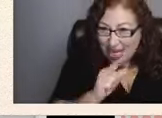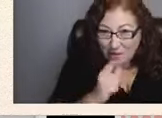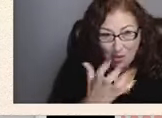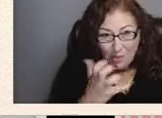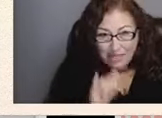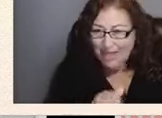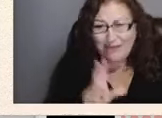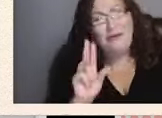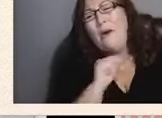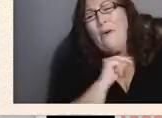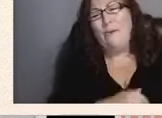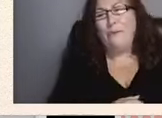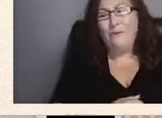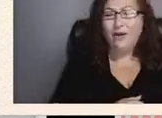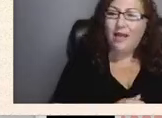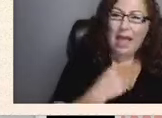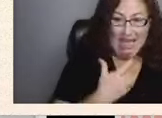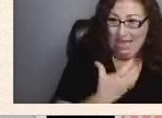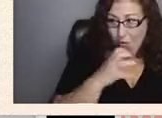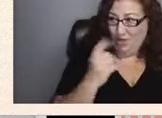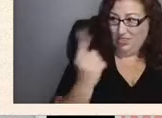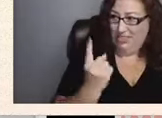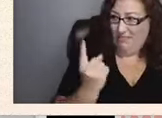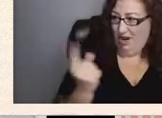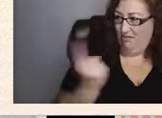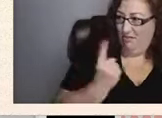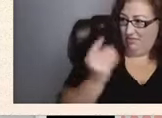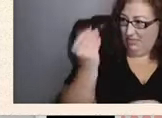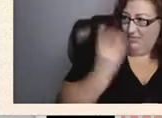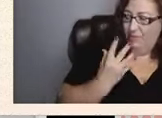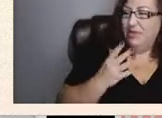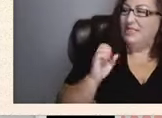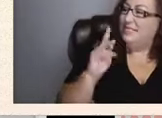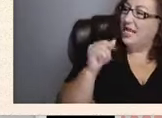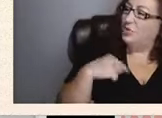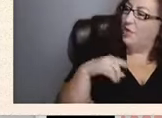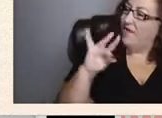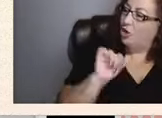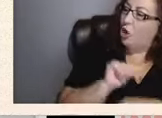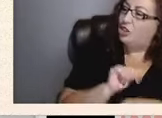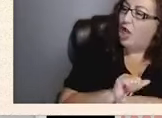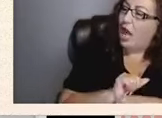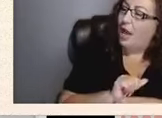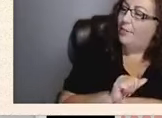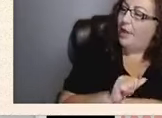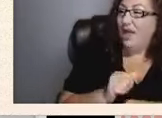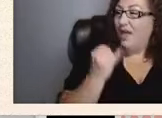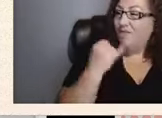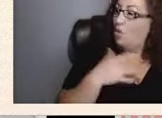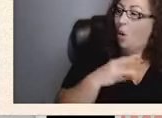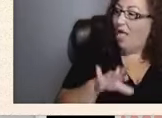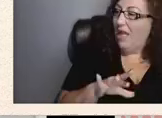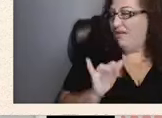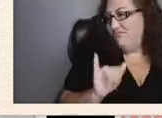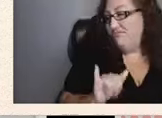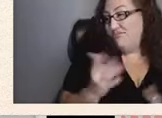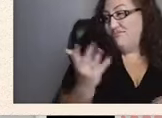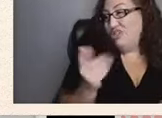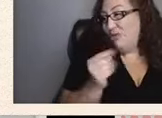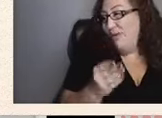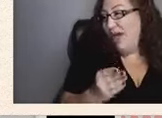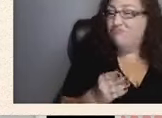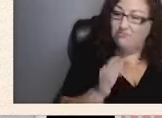No. I don't want somebody coming to me and saying, Stacy, we found you a job, and well, if you don't like it, no, that's, it's a job, so